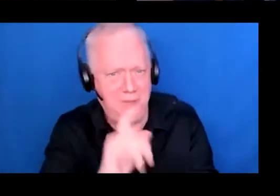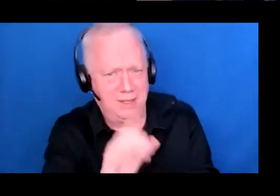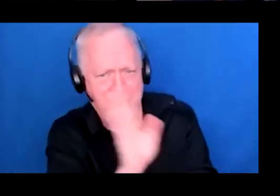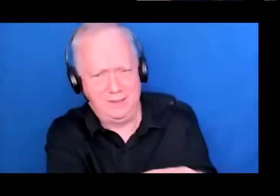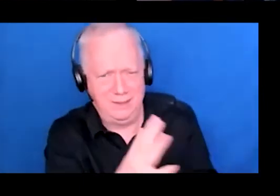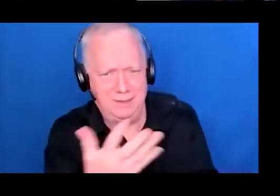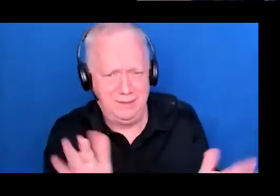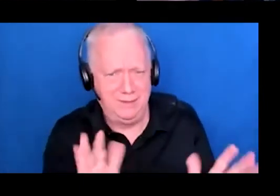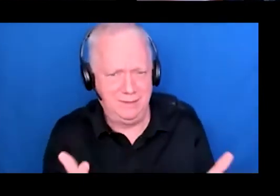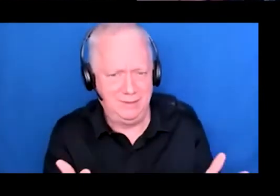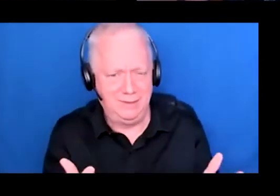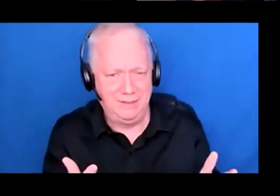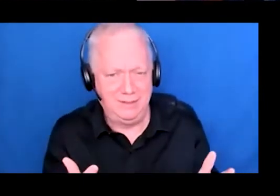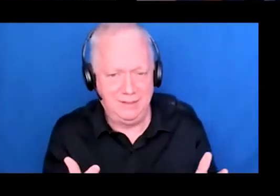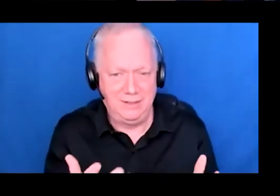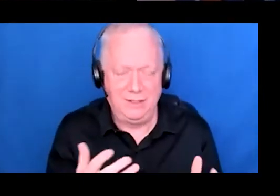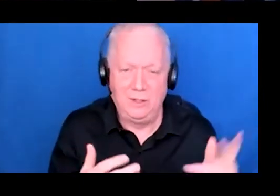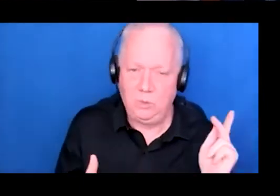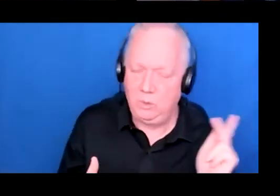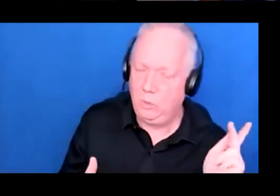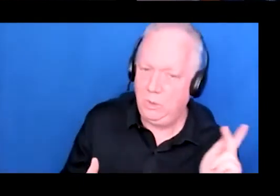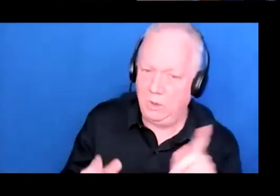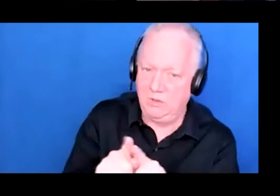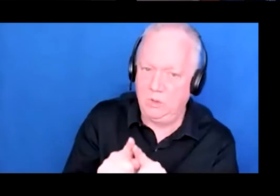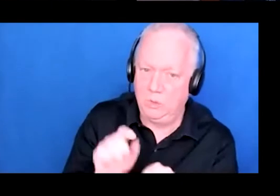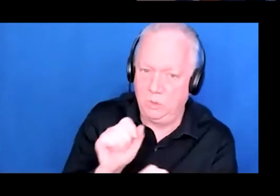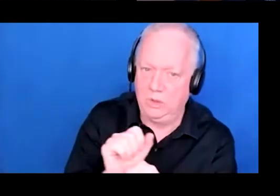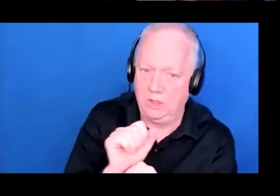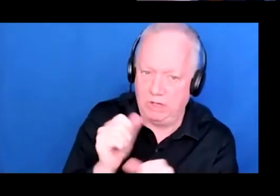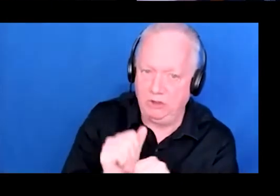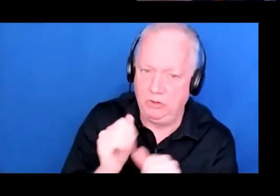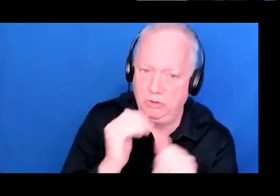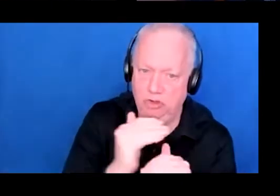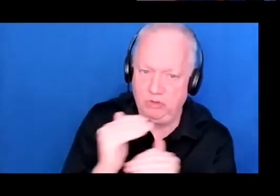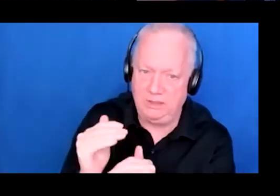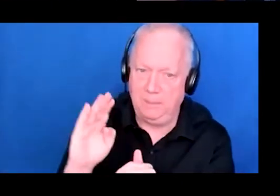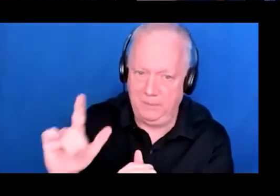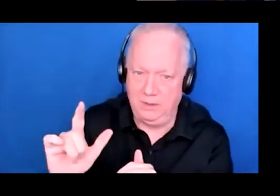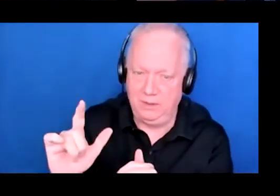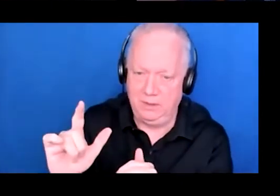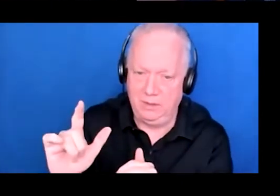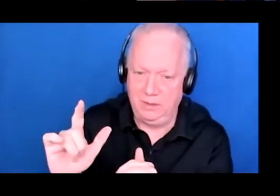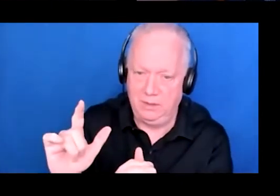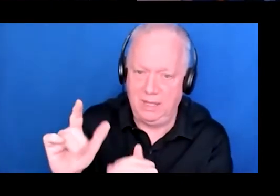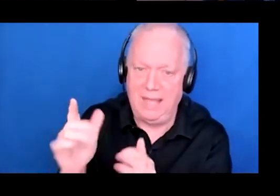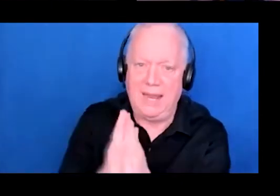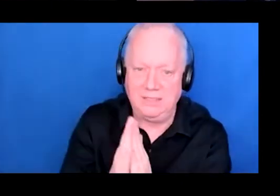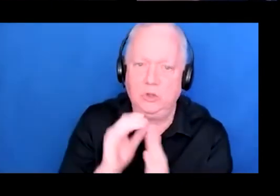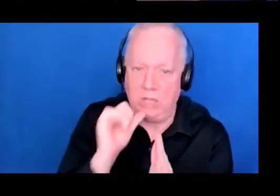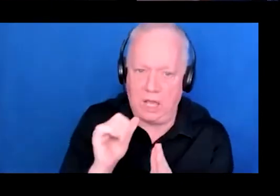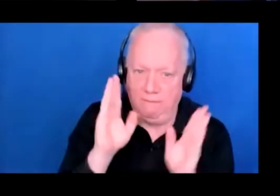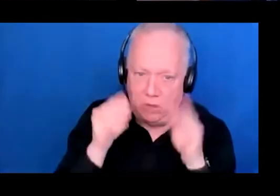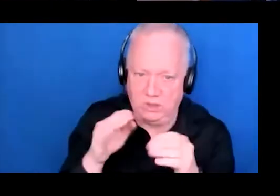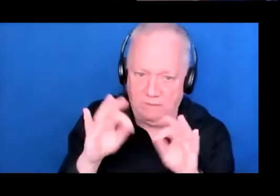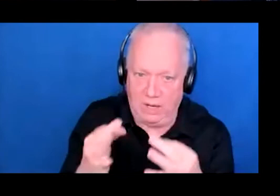this. So. Well, we were also working on constraints that Bill had had asked us to not focus